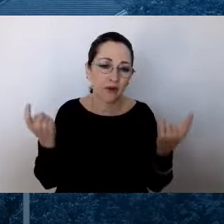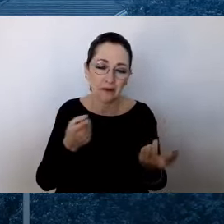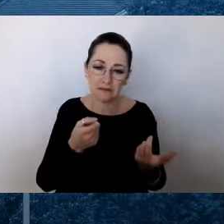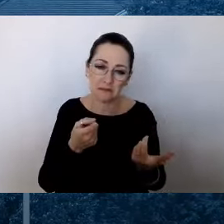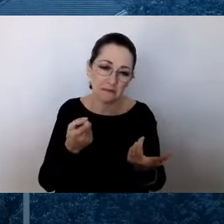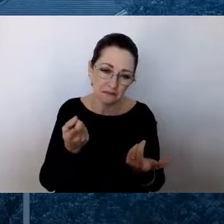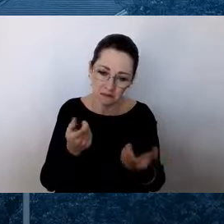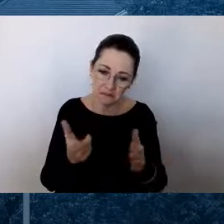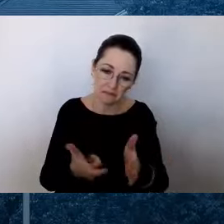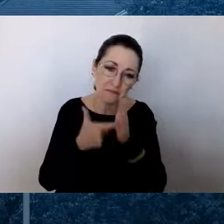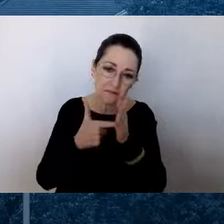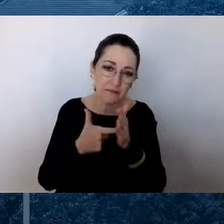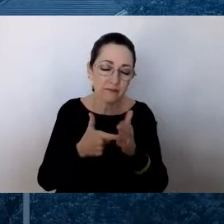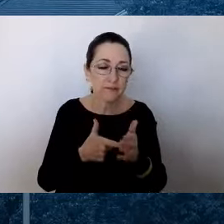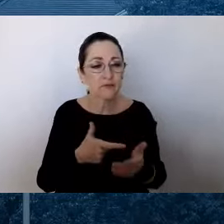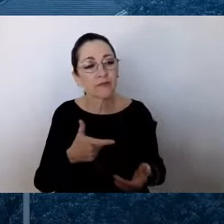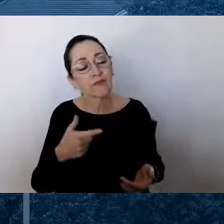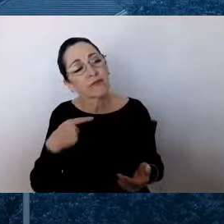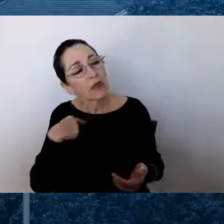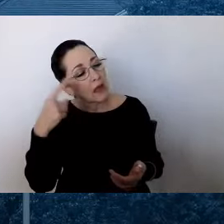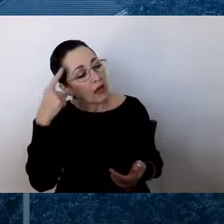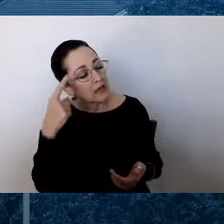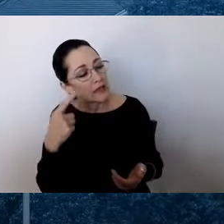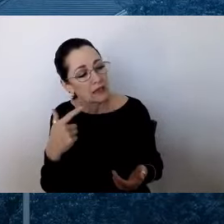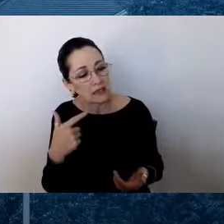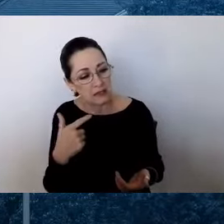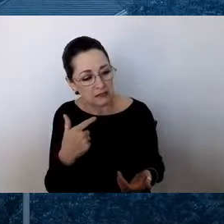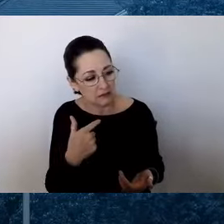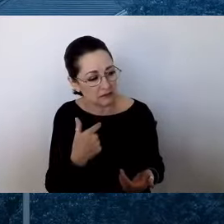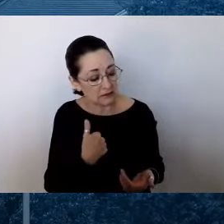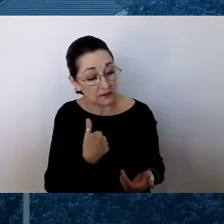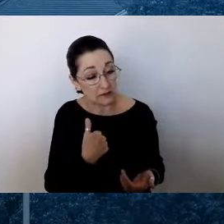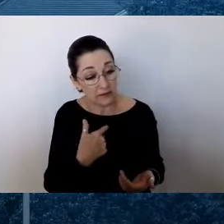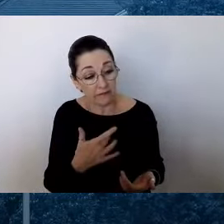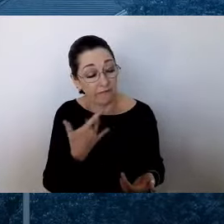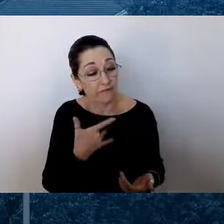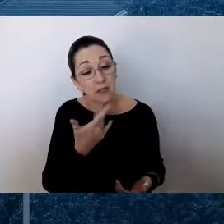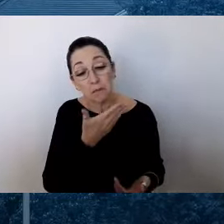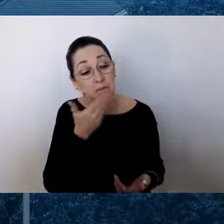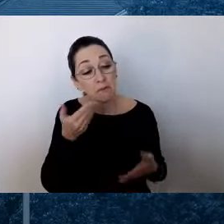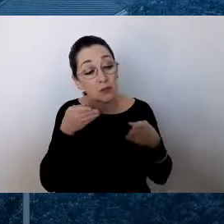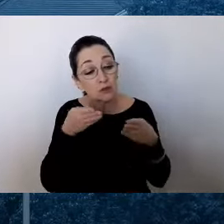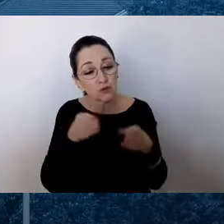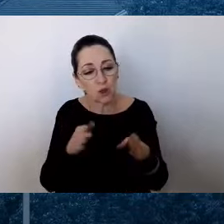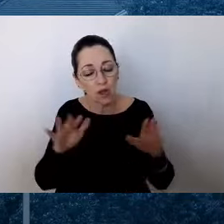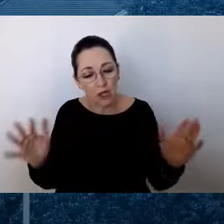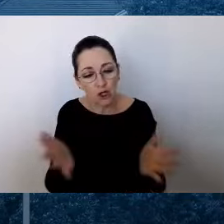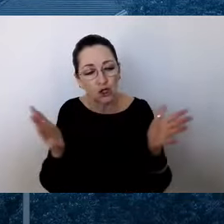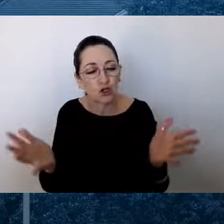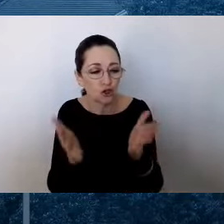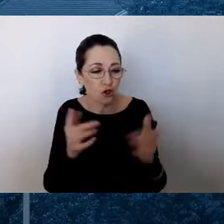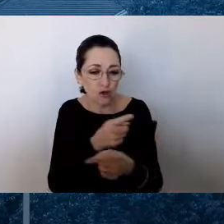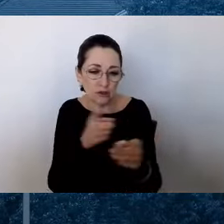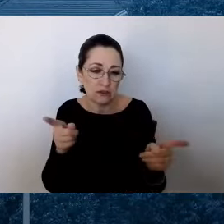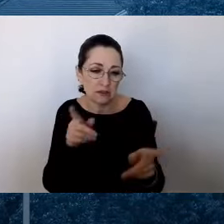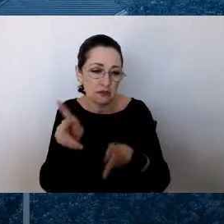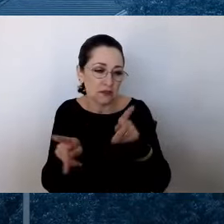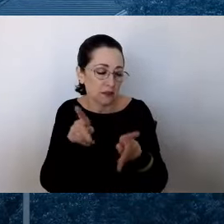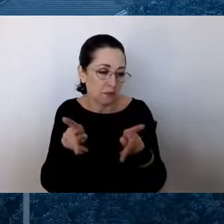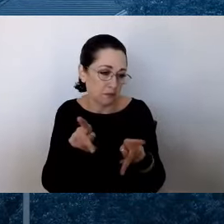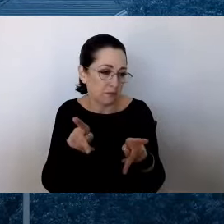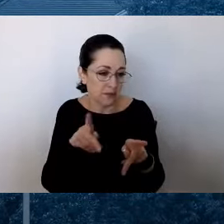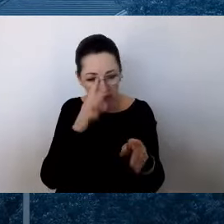as I've been saying for some time, it's the best way to do this is to encourage people to take the